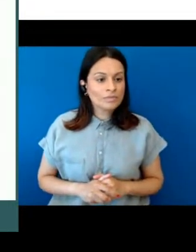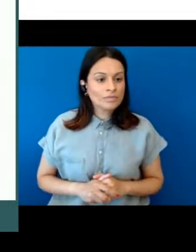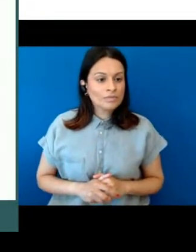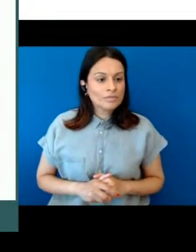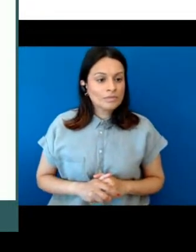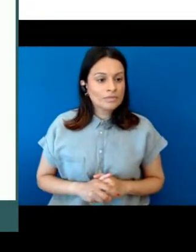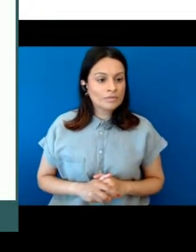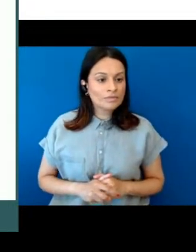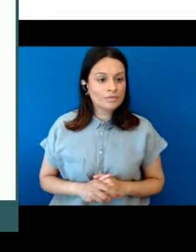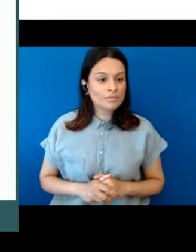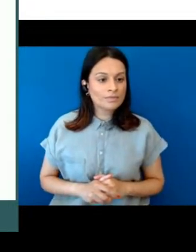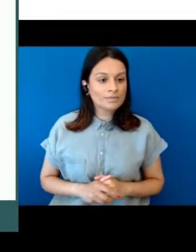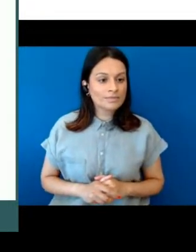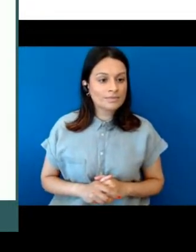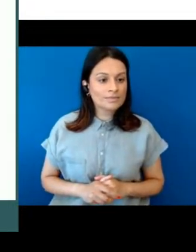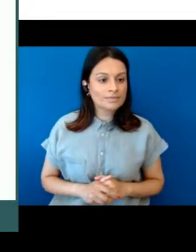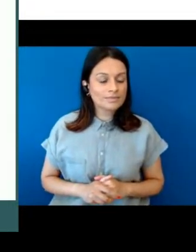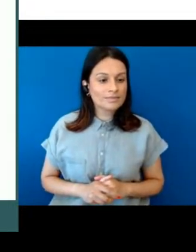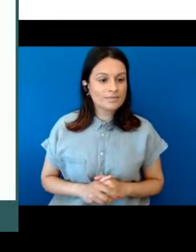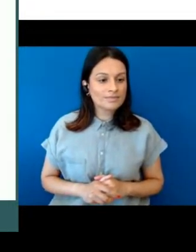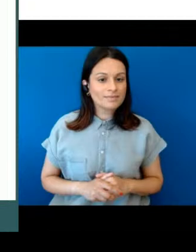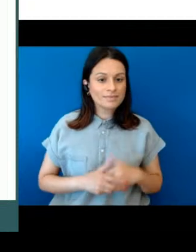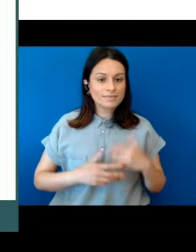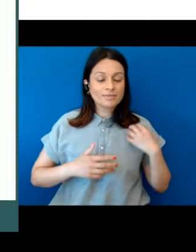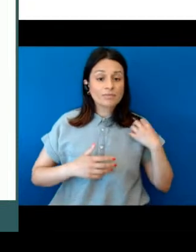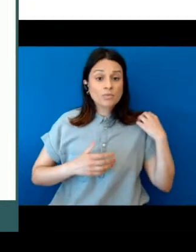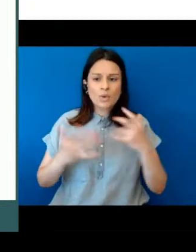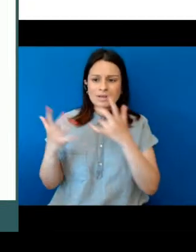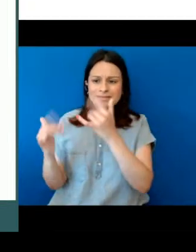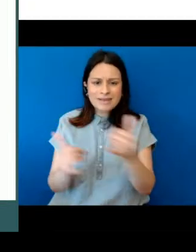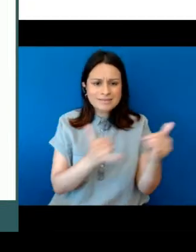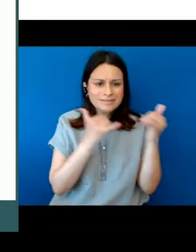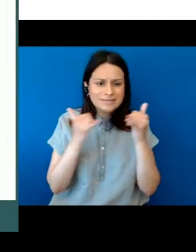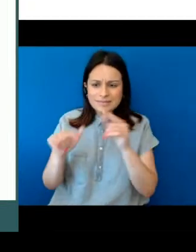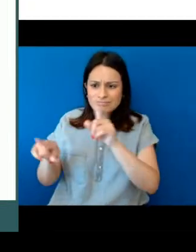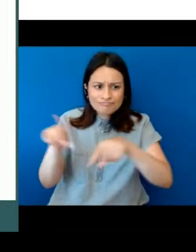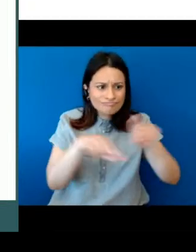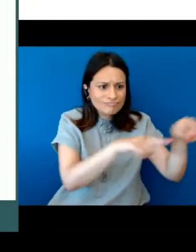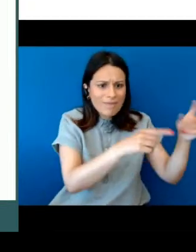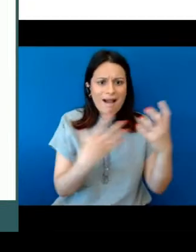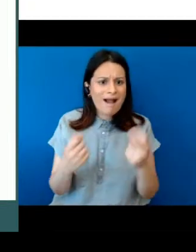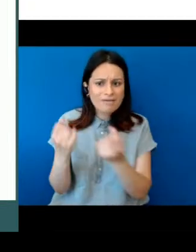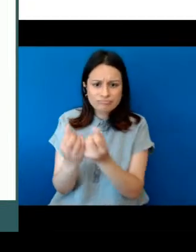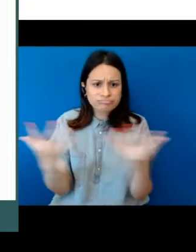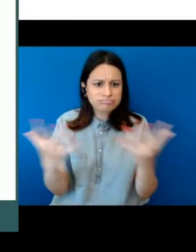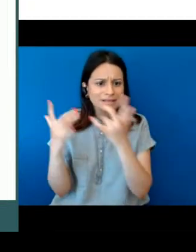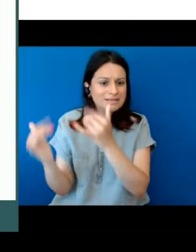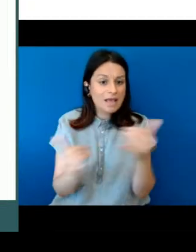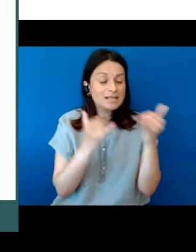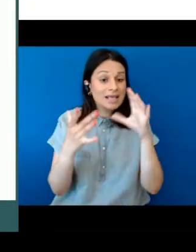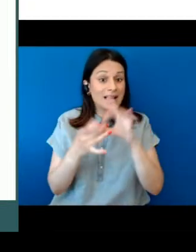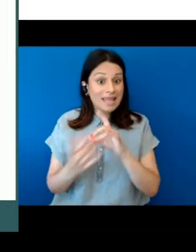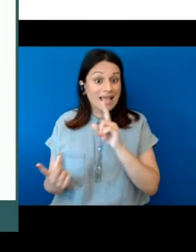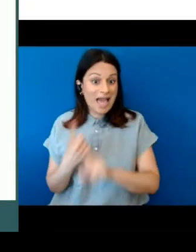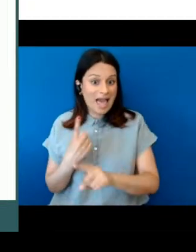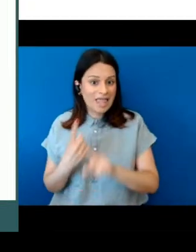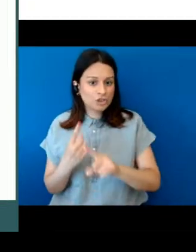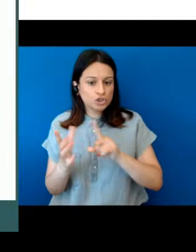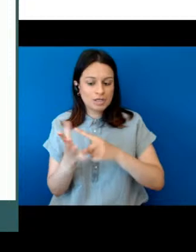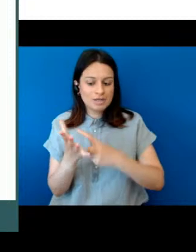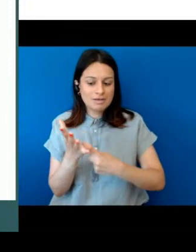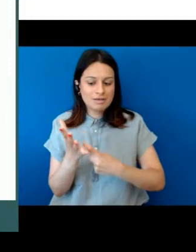so in terms of allergy testing, there's a range of tests out there. There's and I'm going to go through these: the skin prick